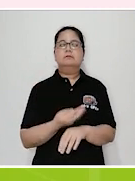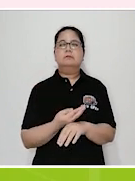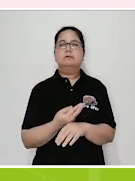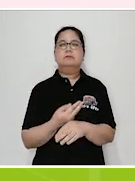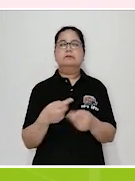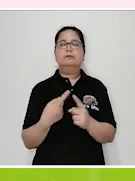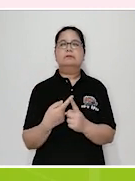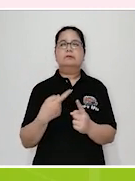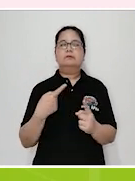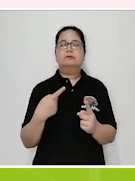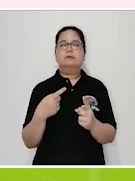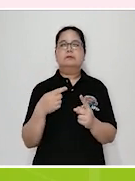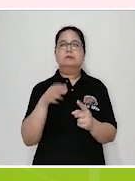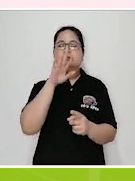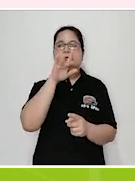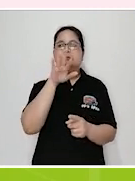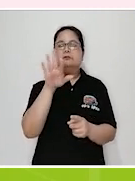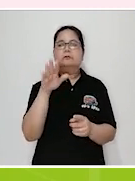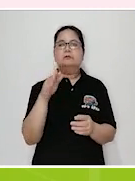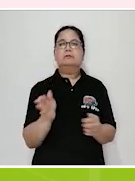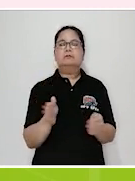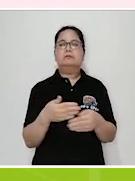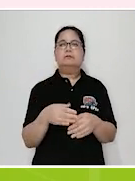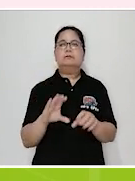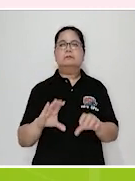stone from the dragon's chest.